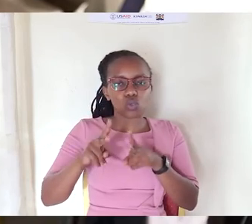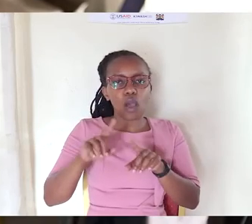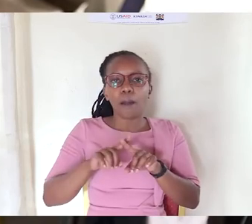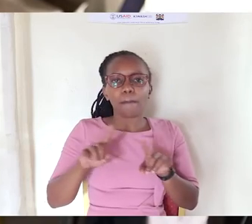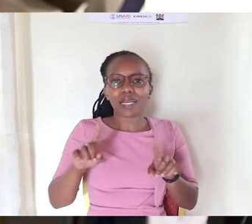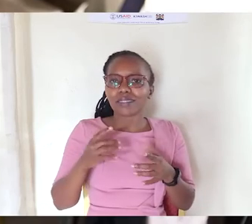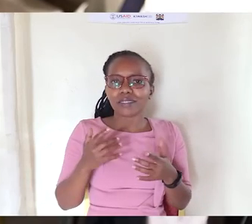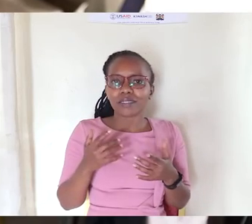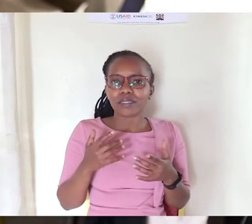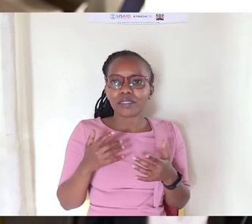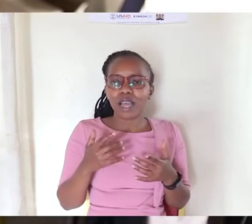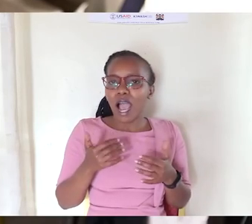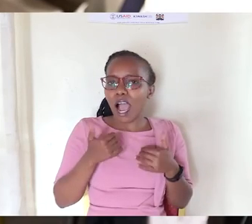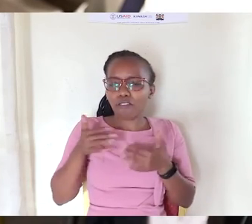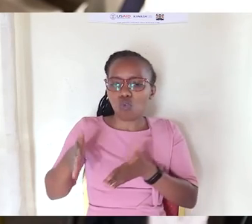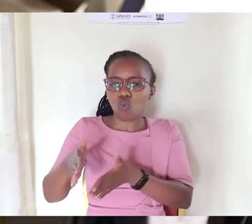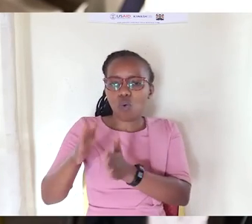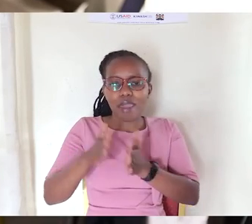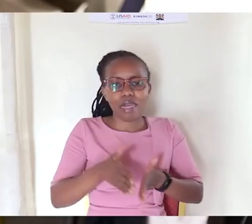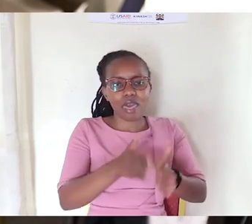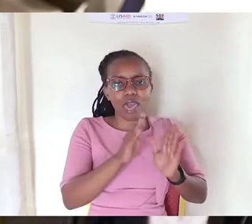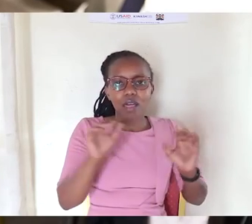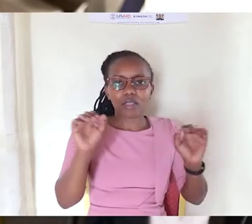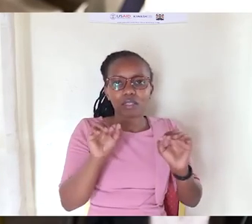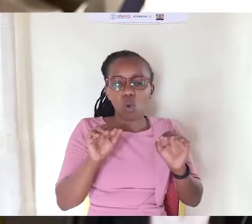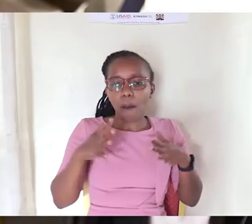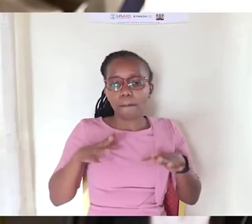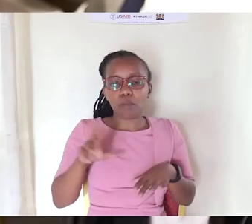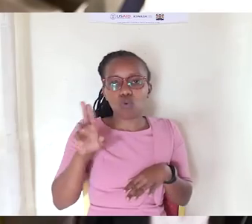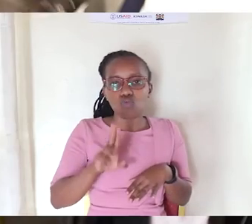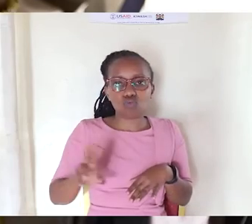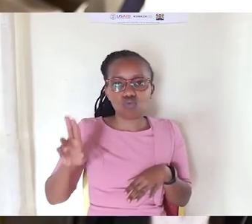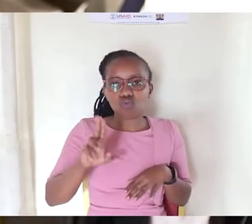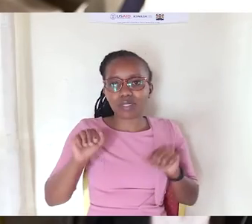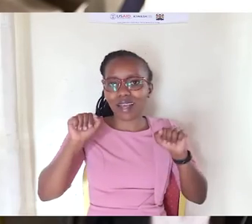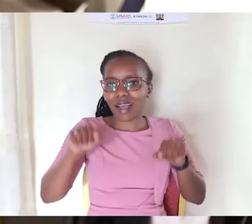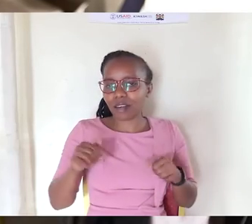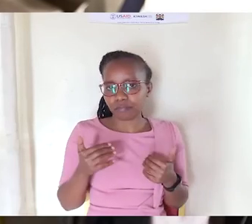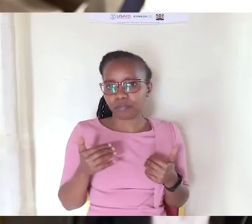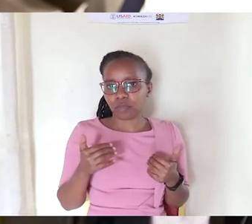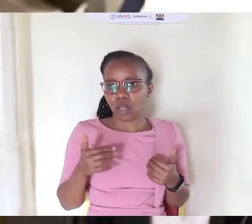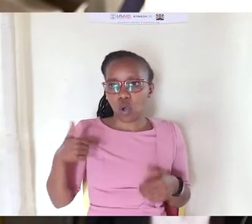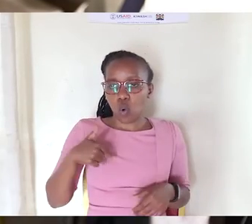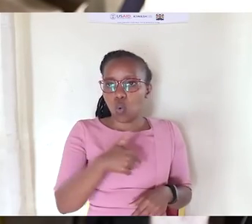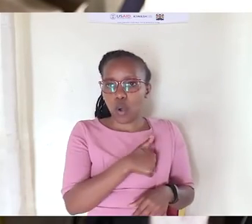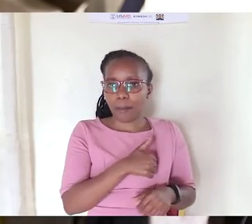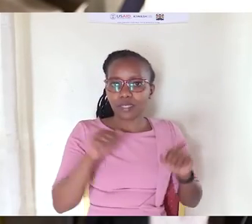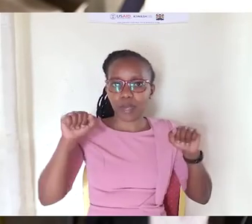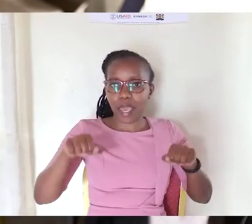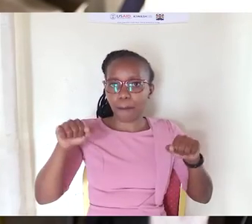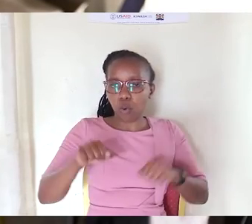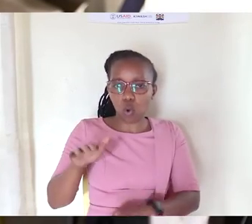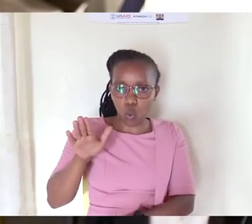that we should create safe corridors that people can be able to use. we must be able, we as women who are